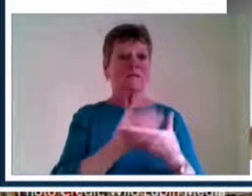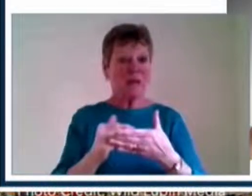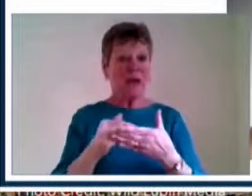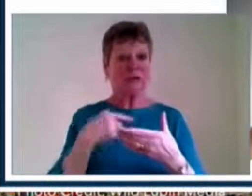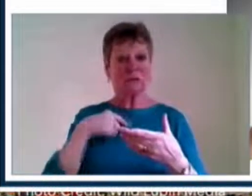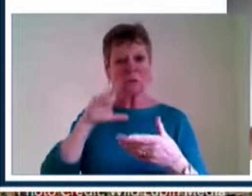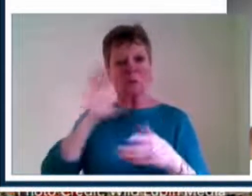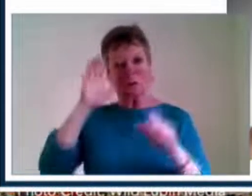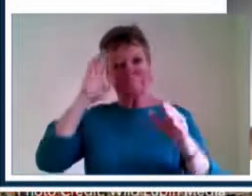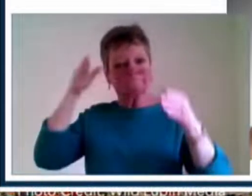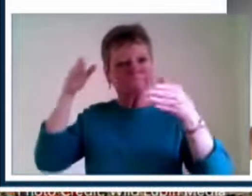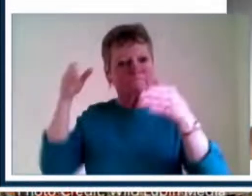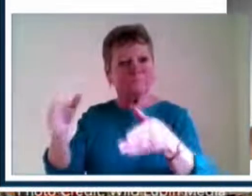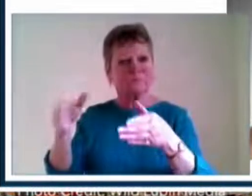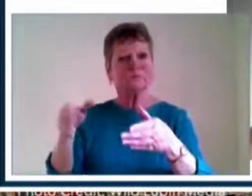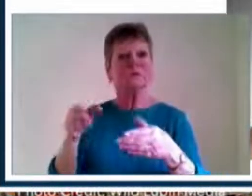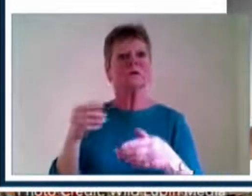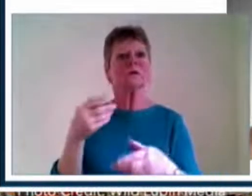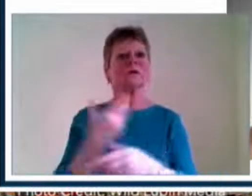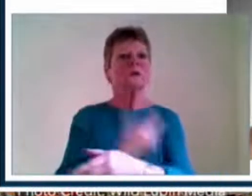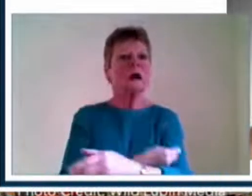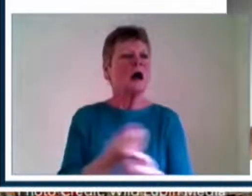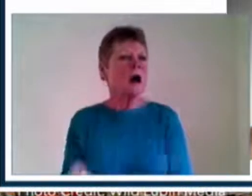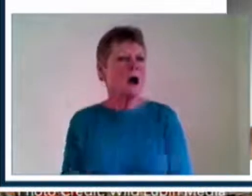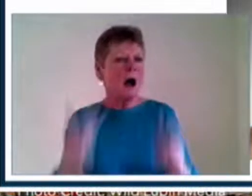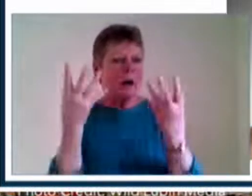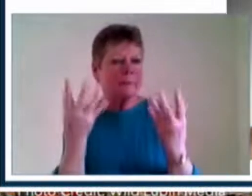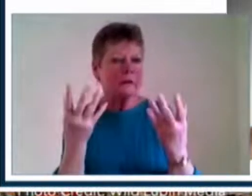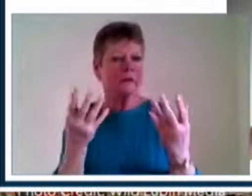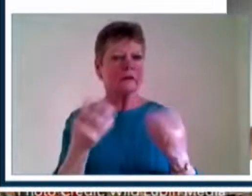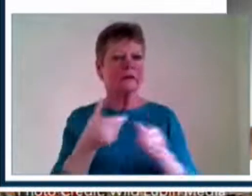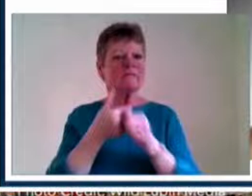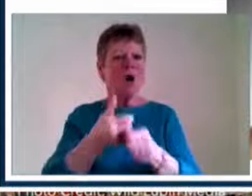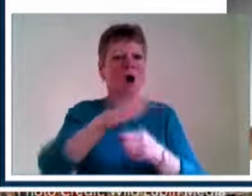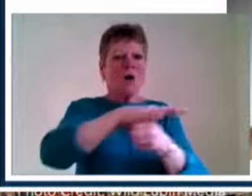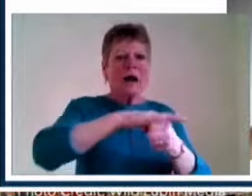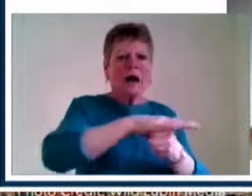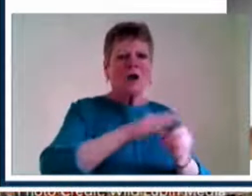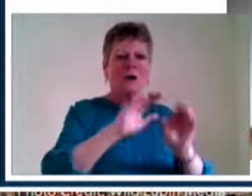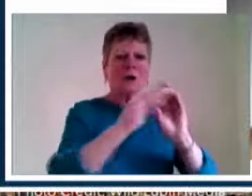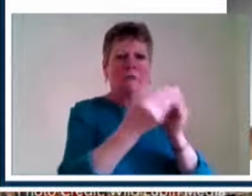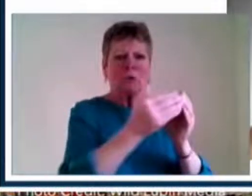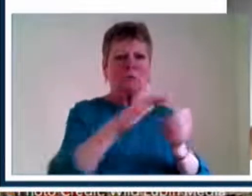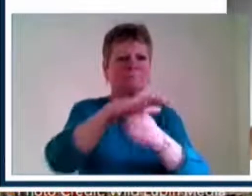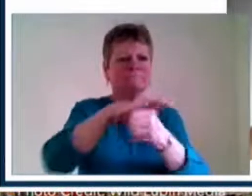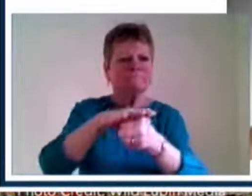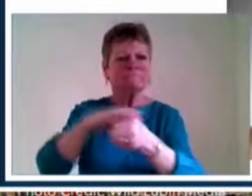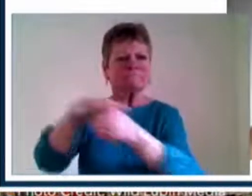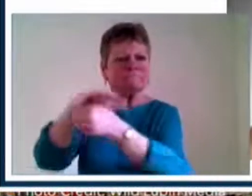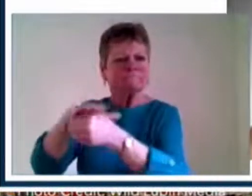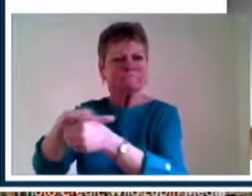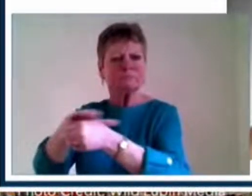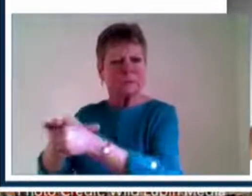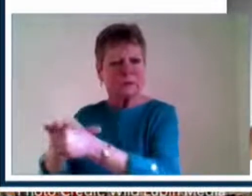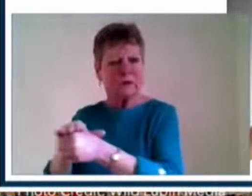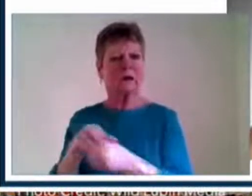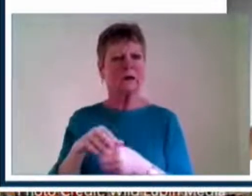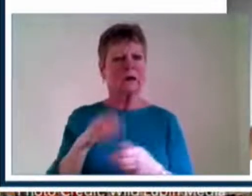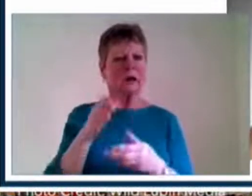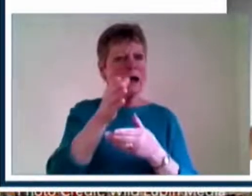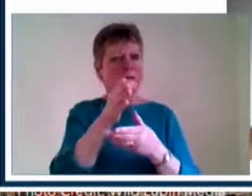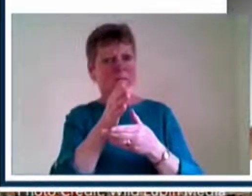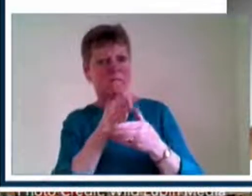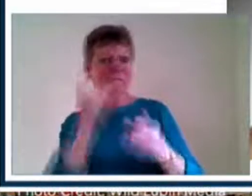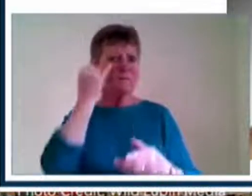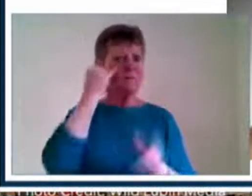start by looking at vaccine uptake numbers by community, and from there, try to understand the reasons why people in a